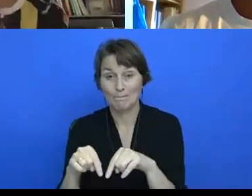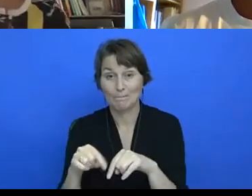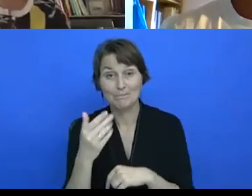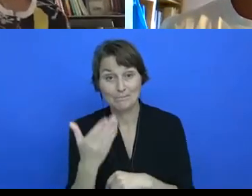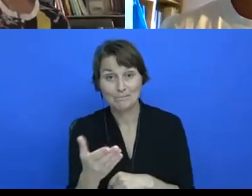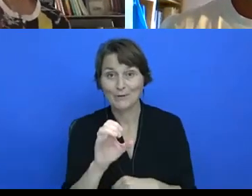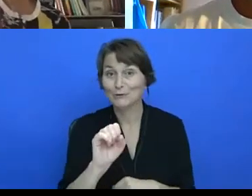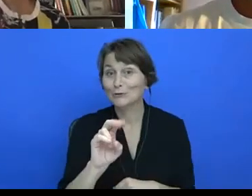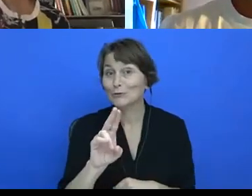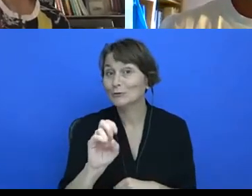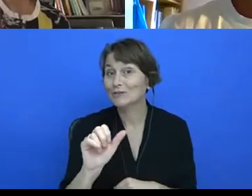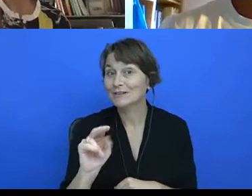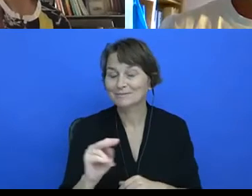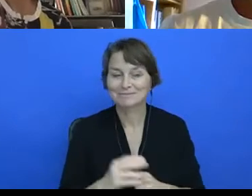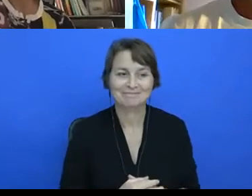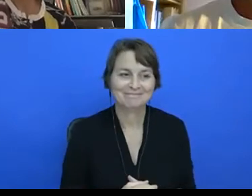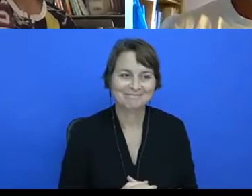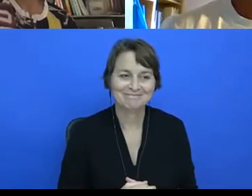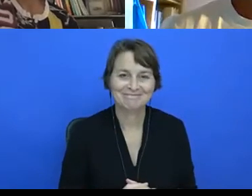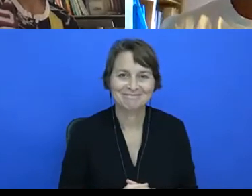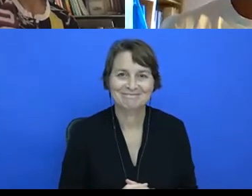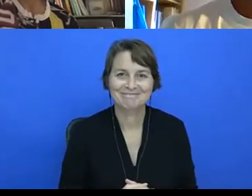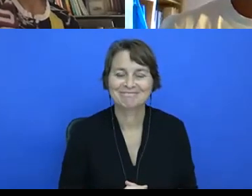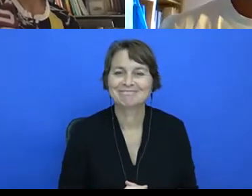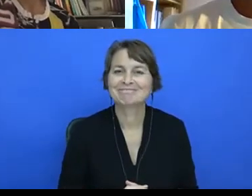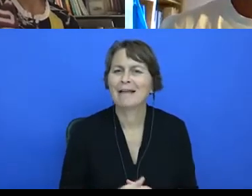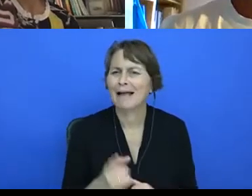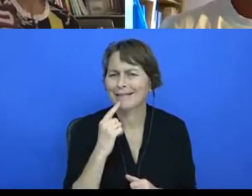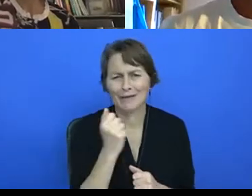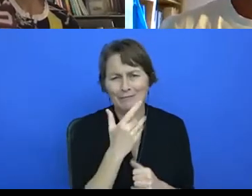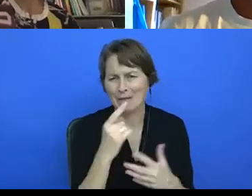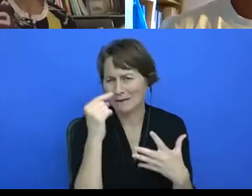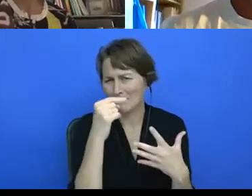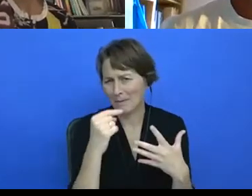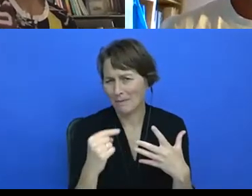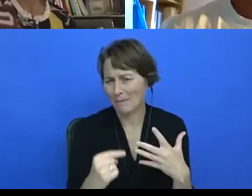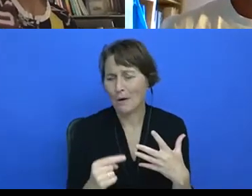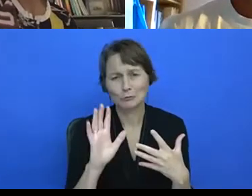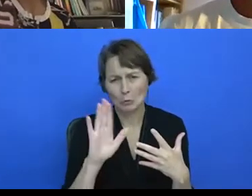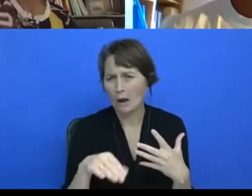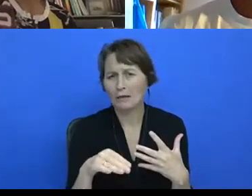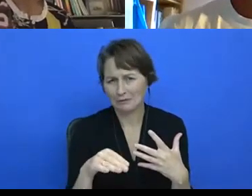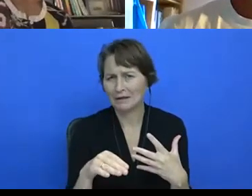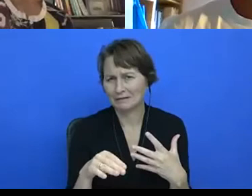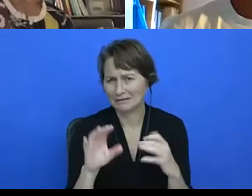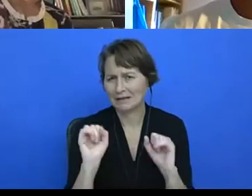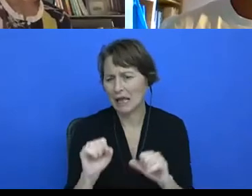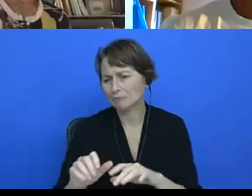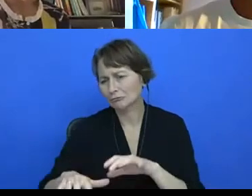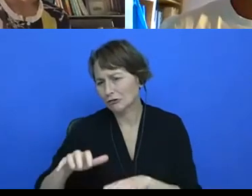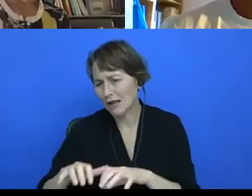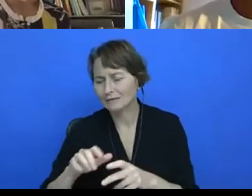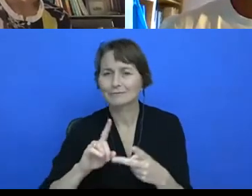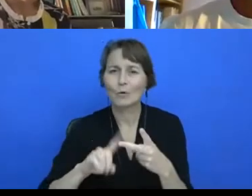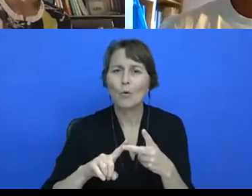Well, I think we all have lots of points, so we're very grateful that we can continue this discussion in chat. And I imagine most of us are available for further questions